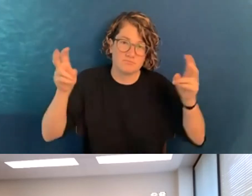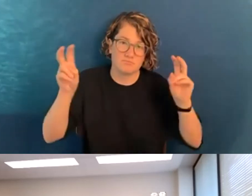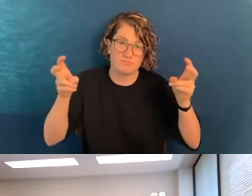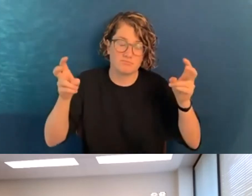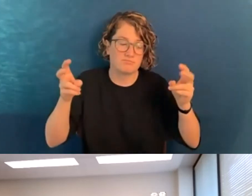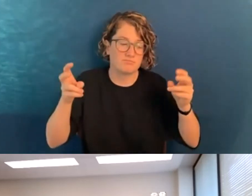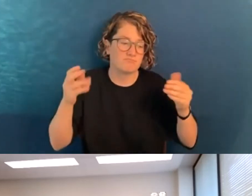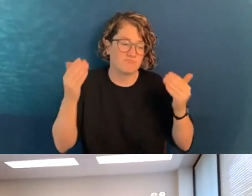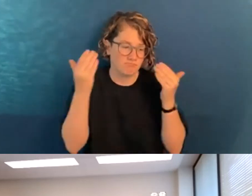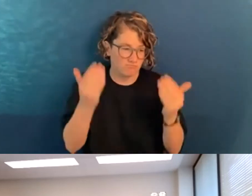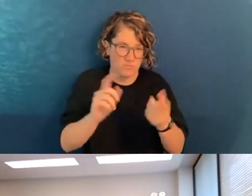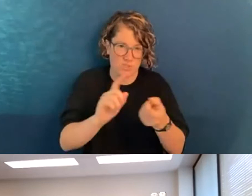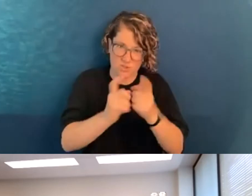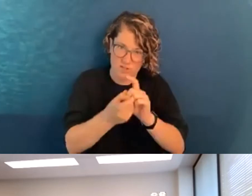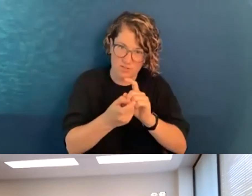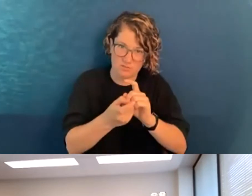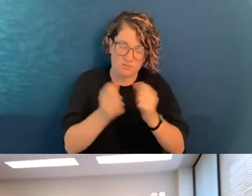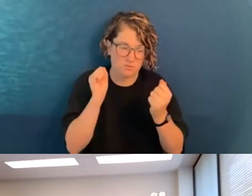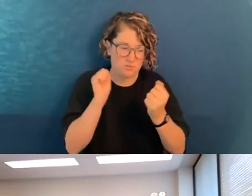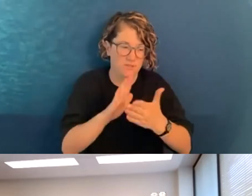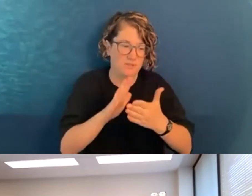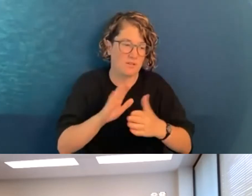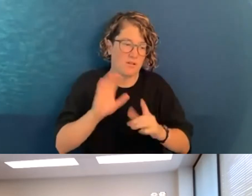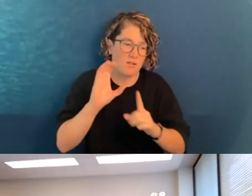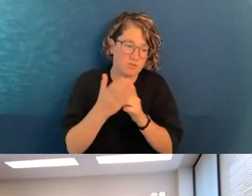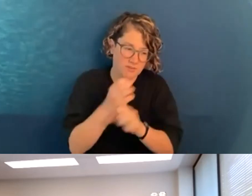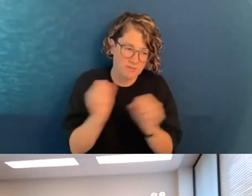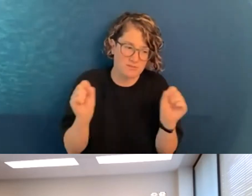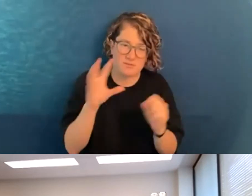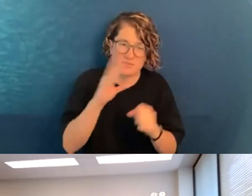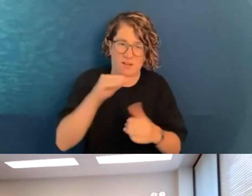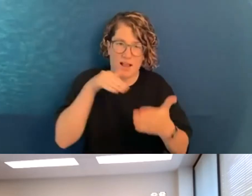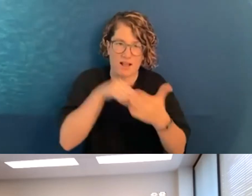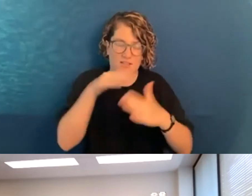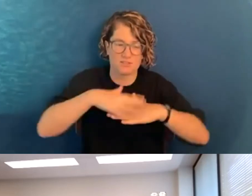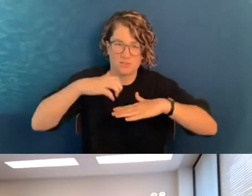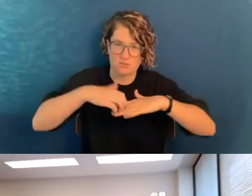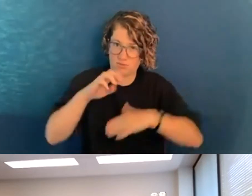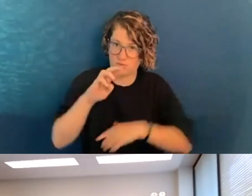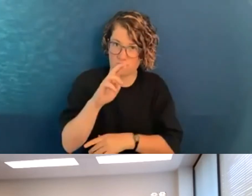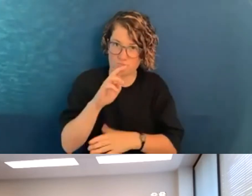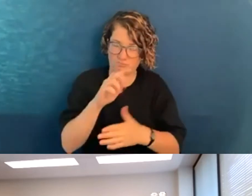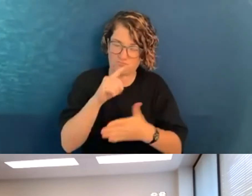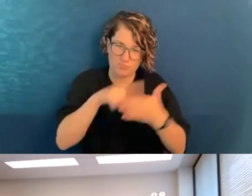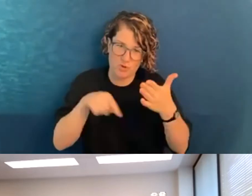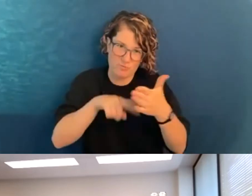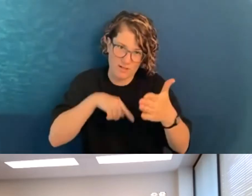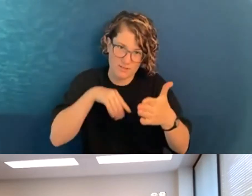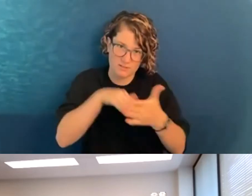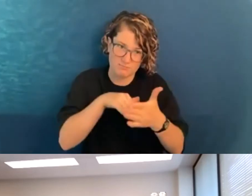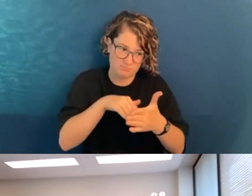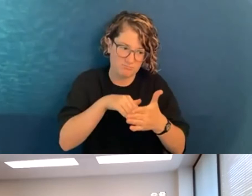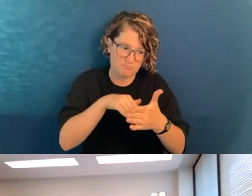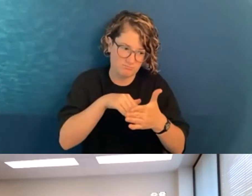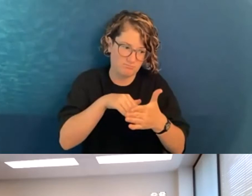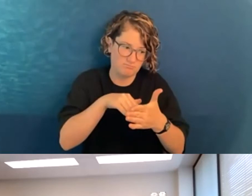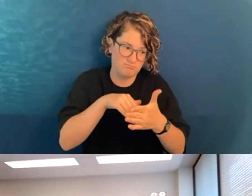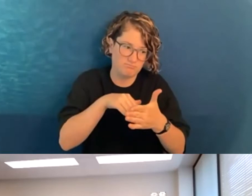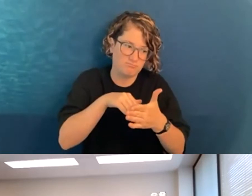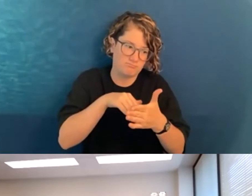racism in healthcare. So I'm Roseann Larstone. I'm just going to quickly share this screen.